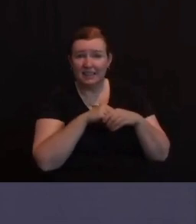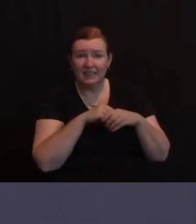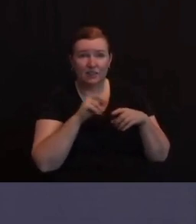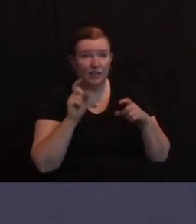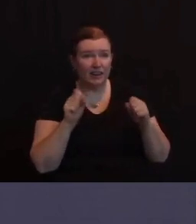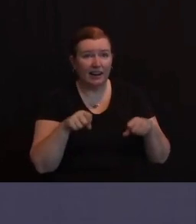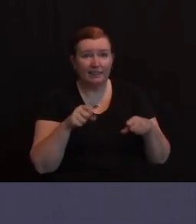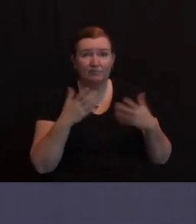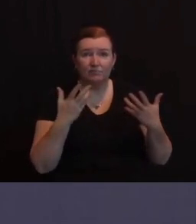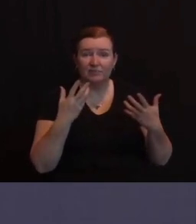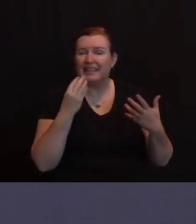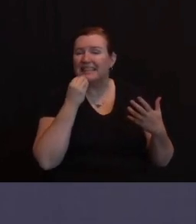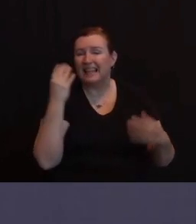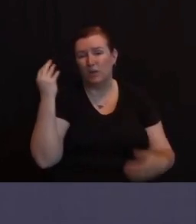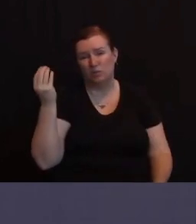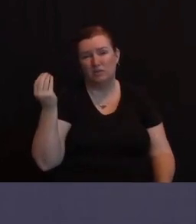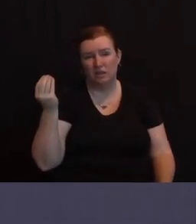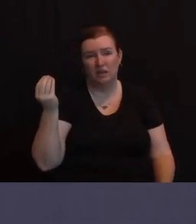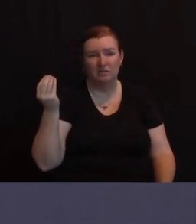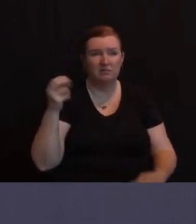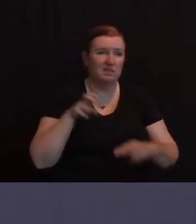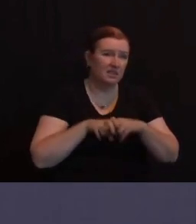You can eat at home. You could do takeout.